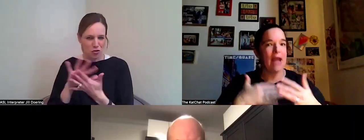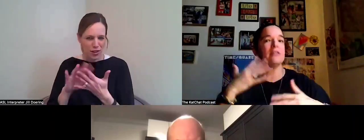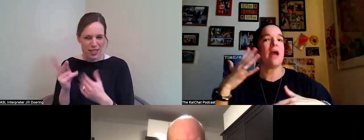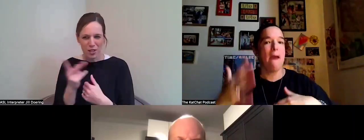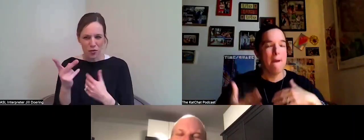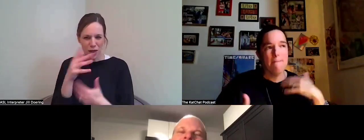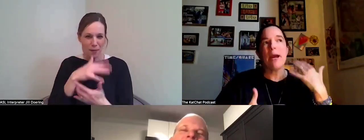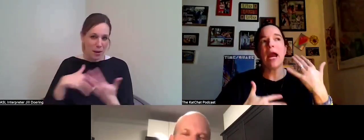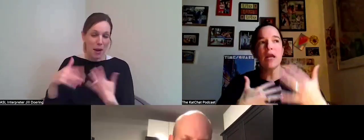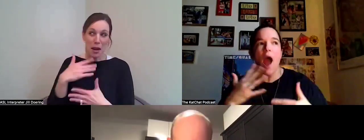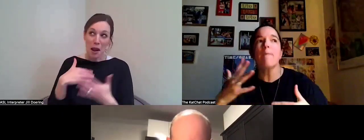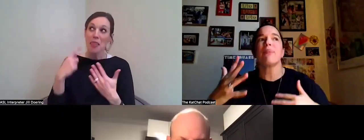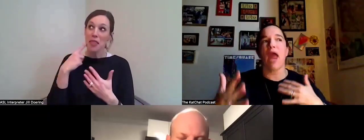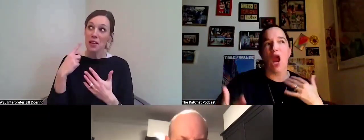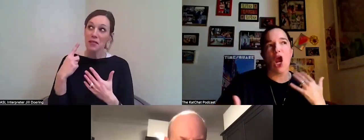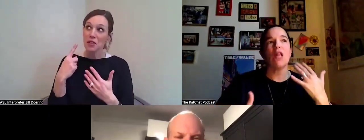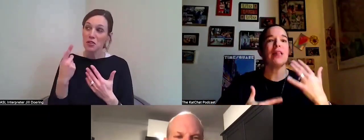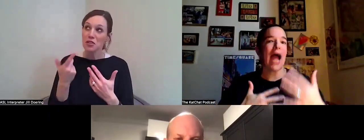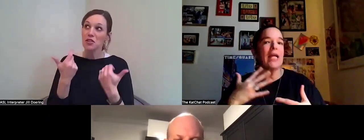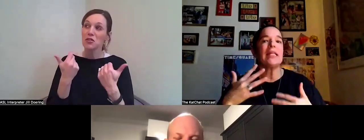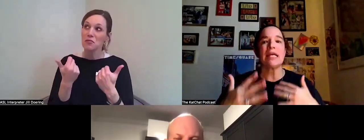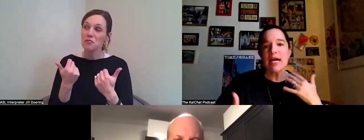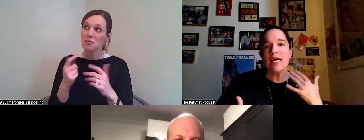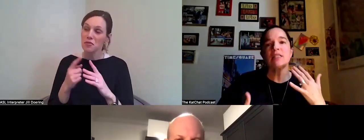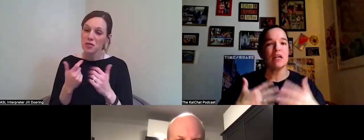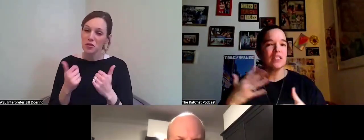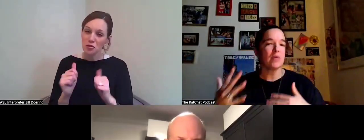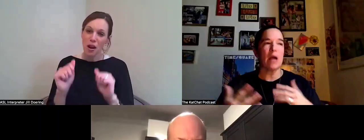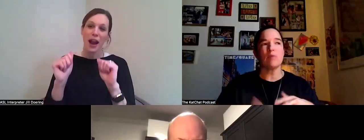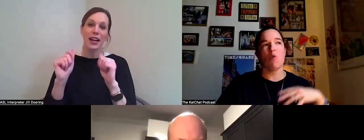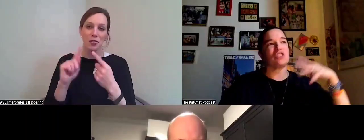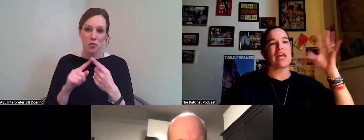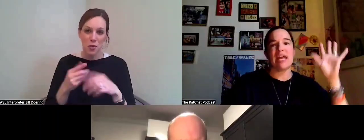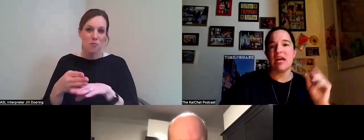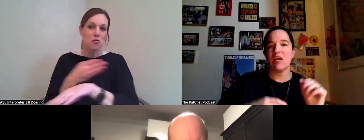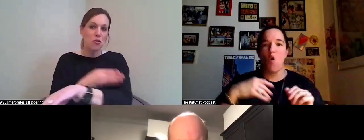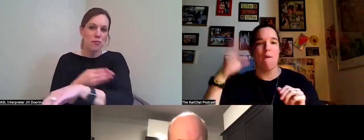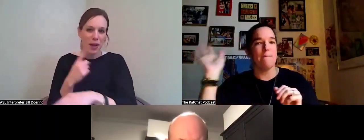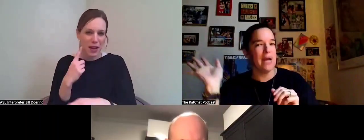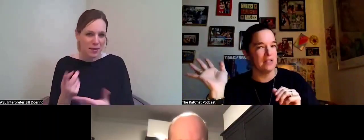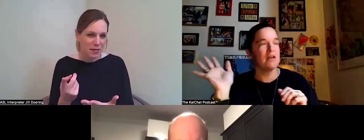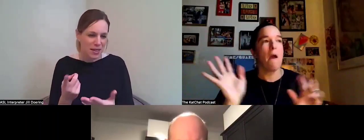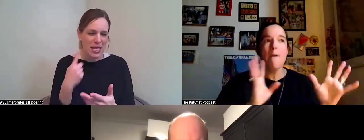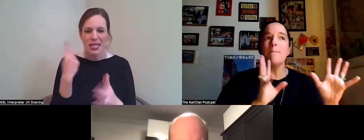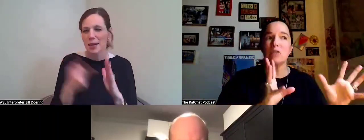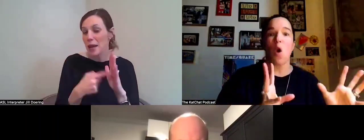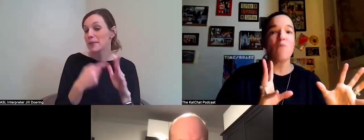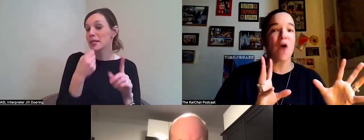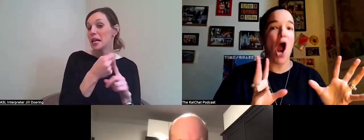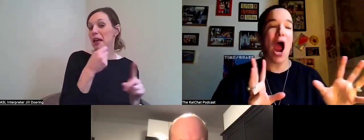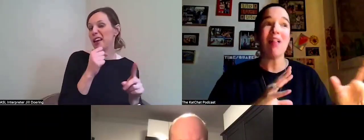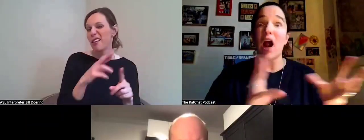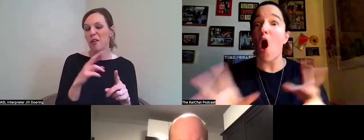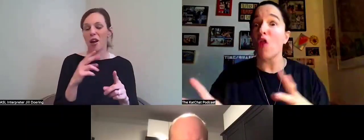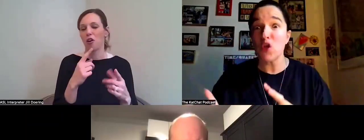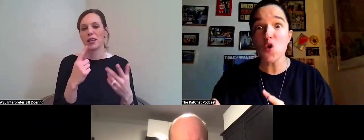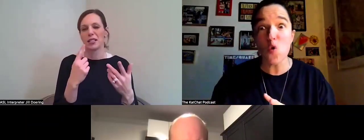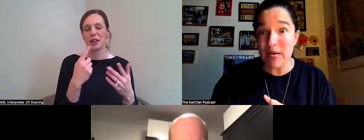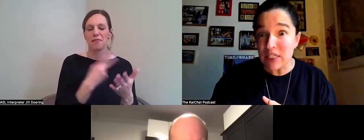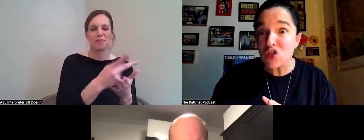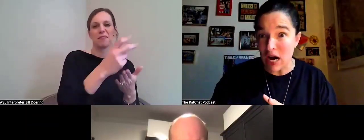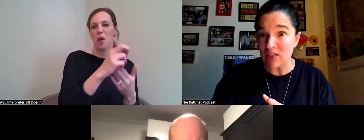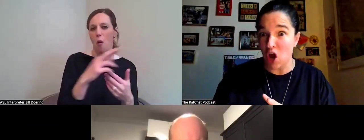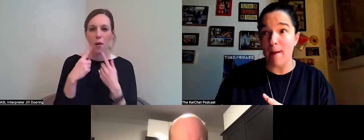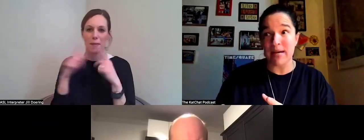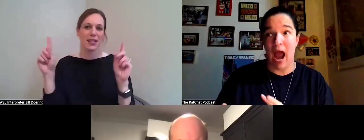the pace, picking Yes. up their likeliness. Sometimes they were just a hit or a miss. But so far, I like all the